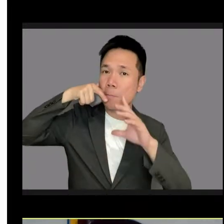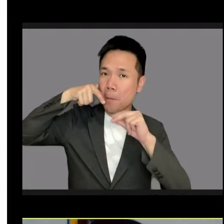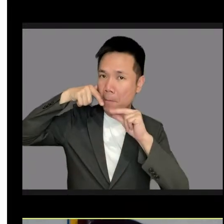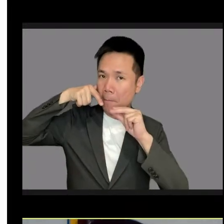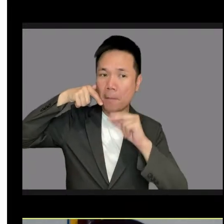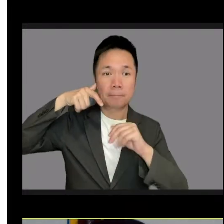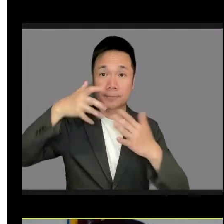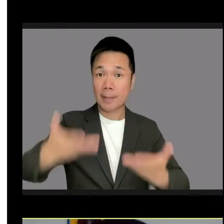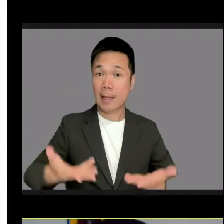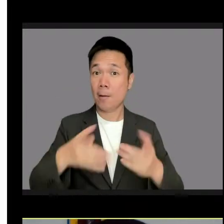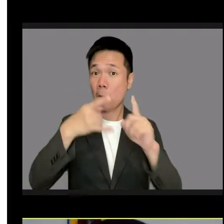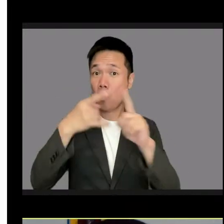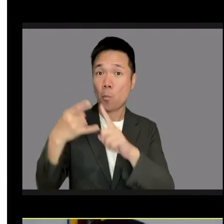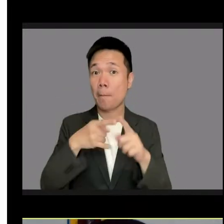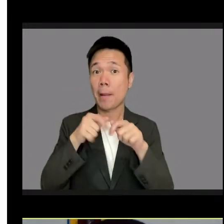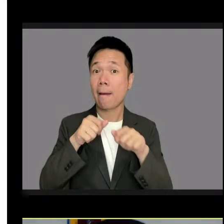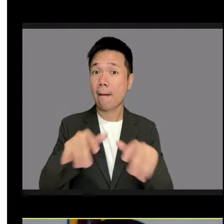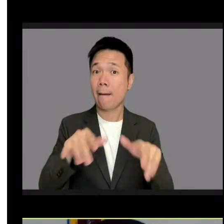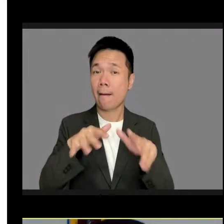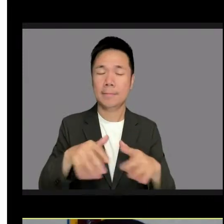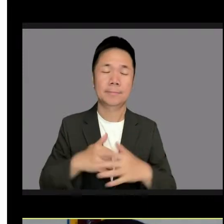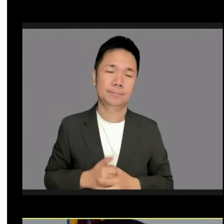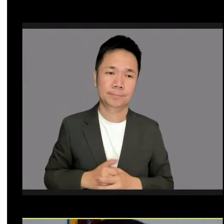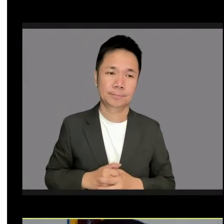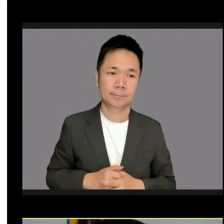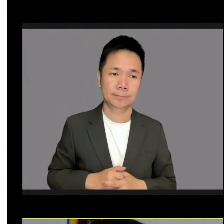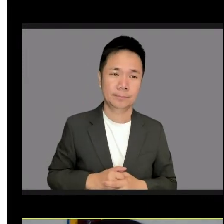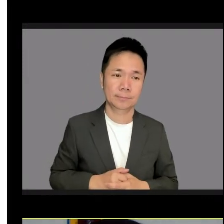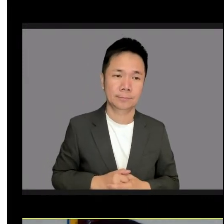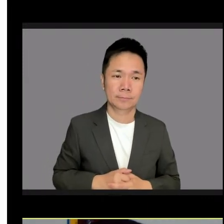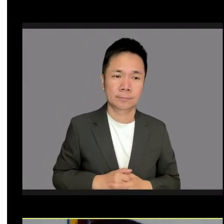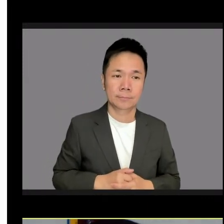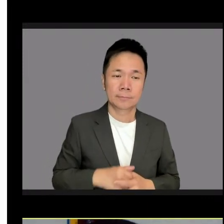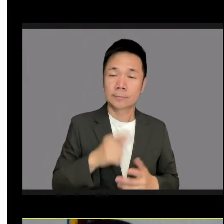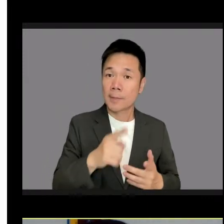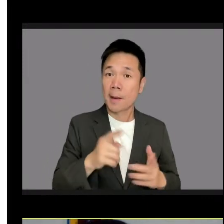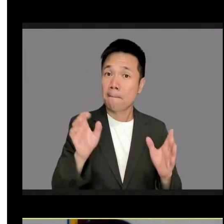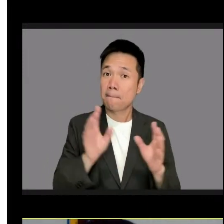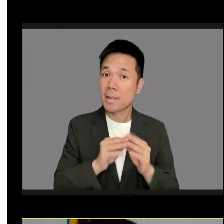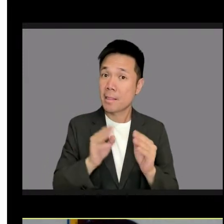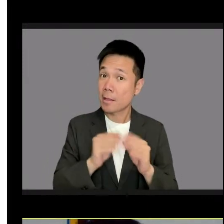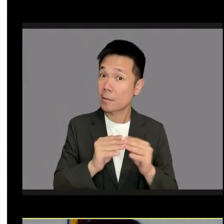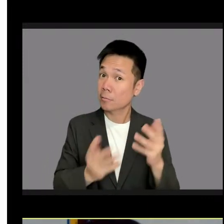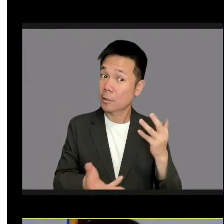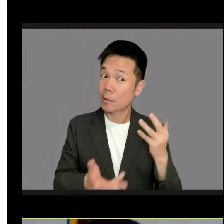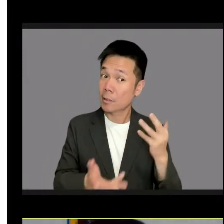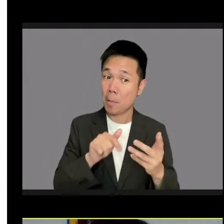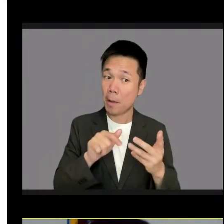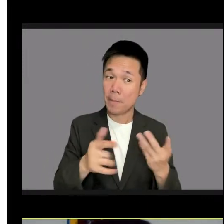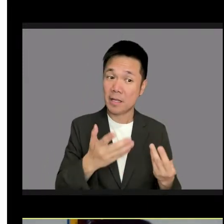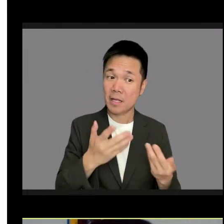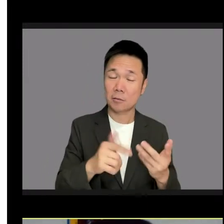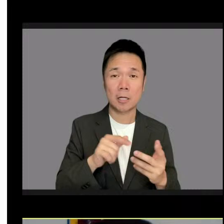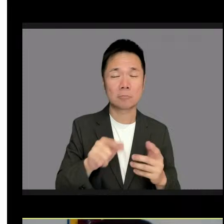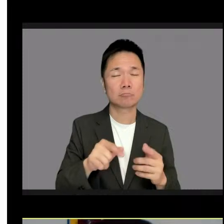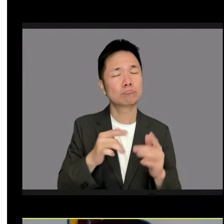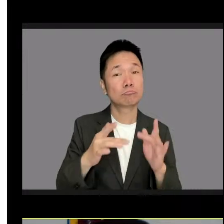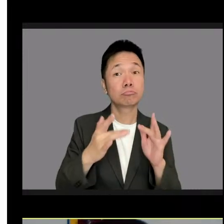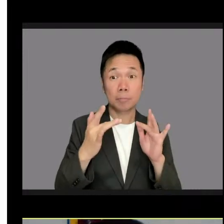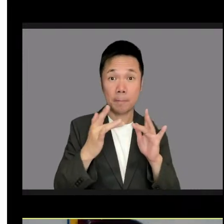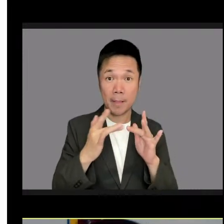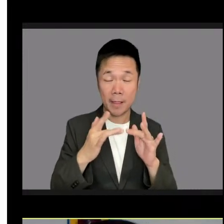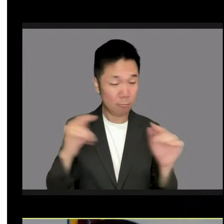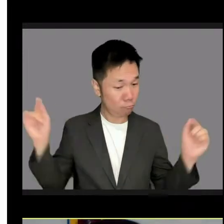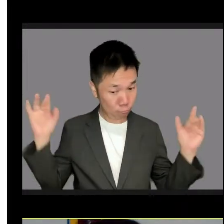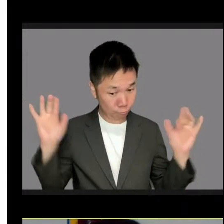that like we are doing it today, and we have meetings and trainings, or it could be remote access. All these